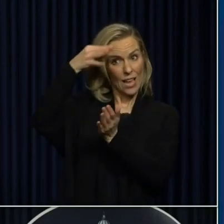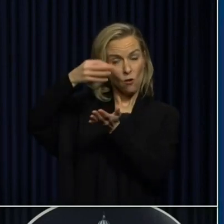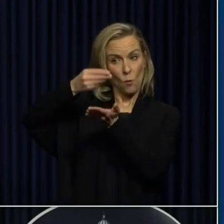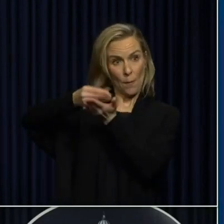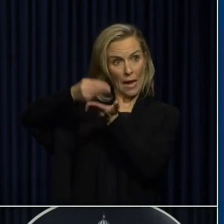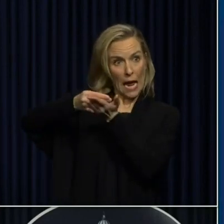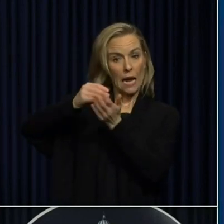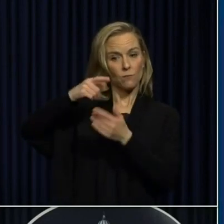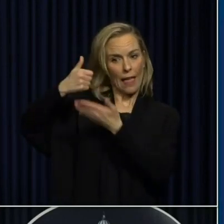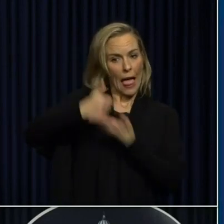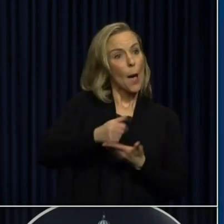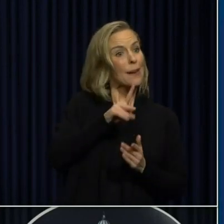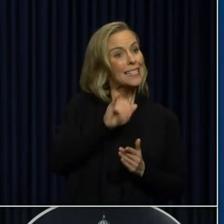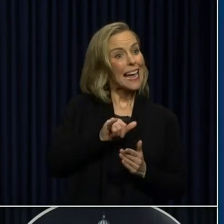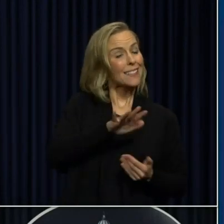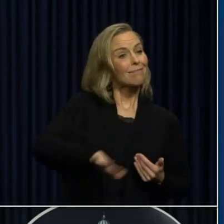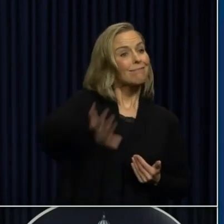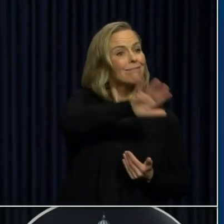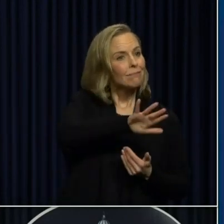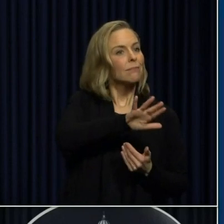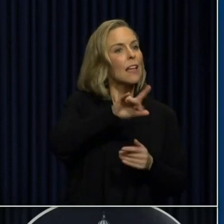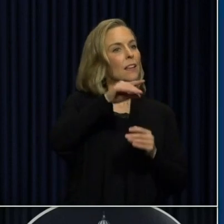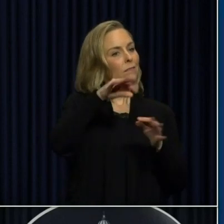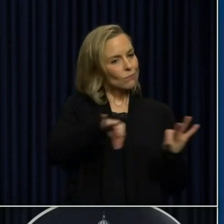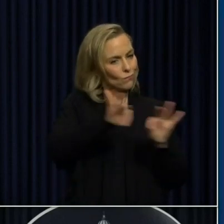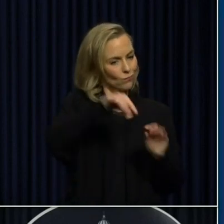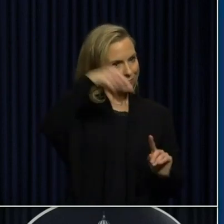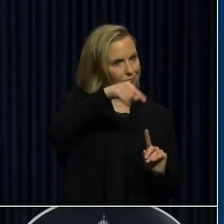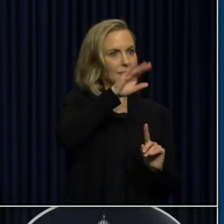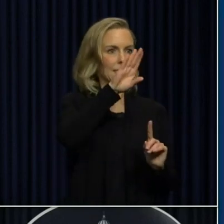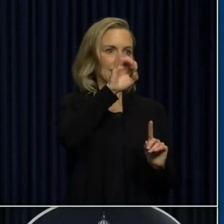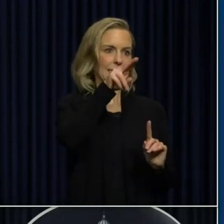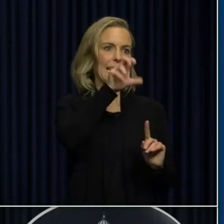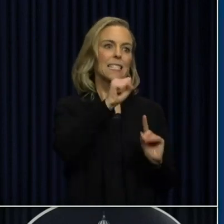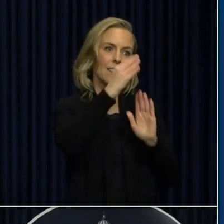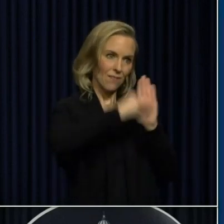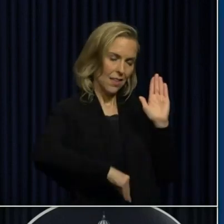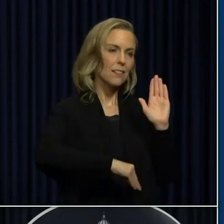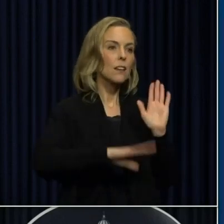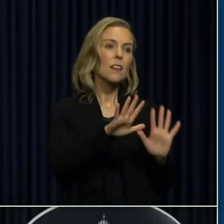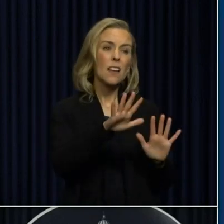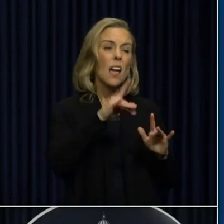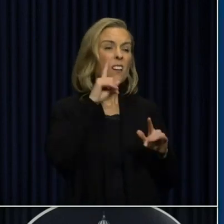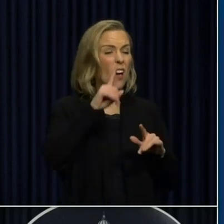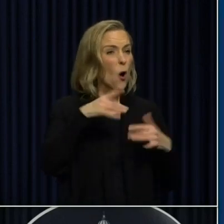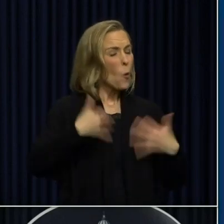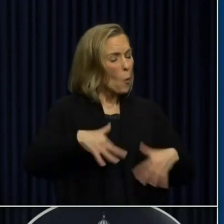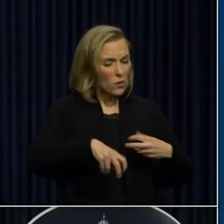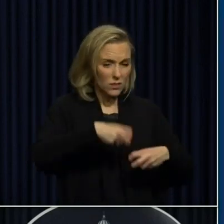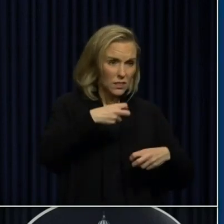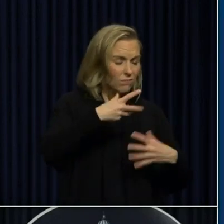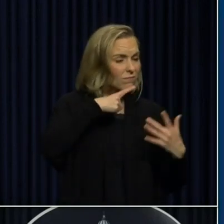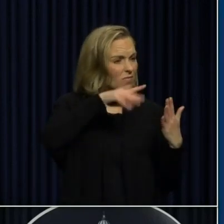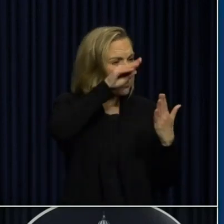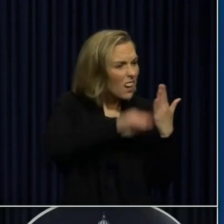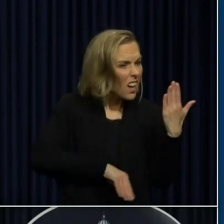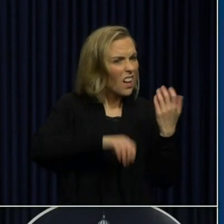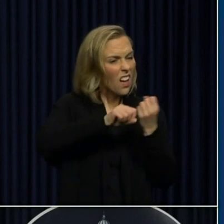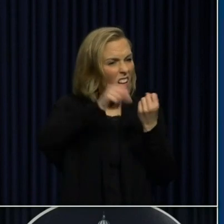that you do that because we're going to need these dollars. It doesn't take long. It's really easy. Please do